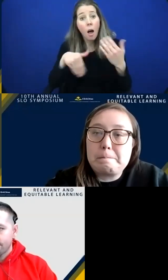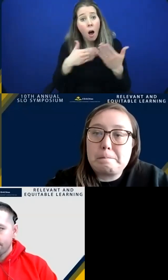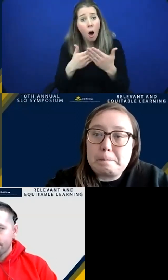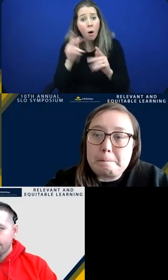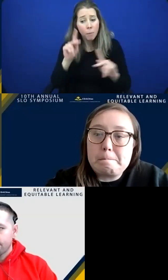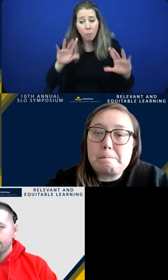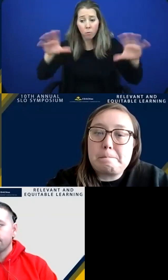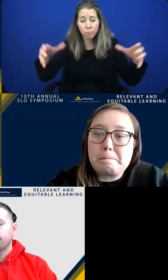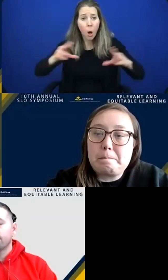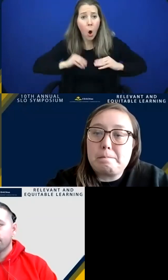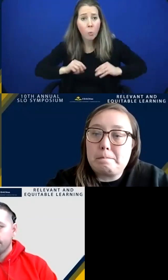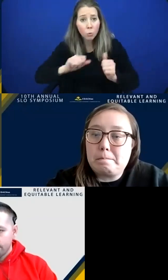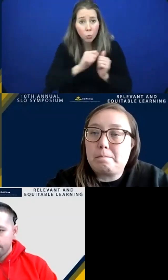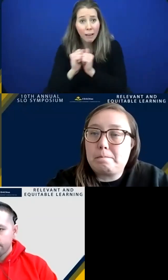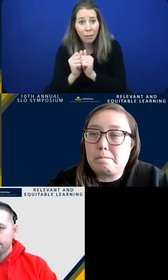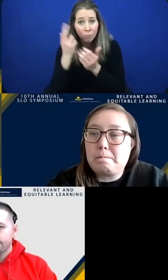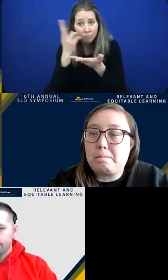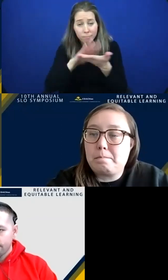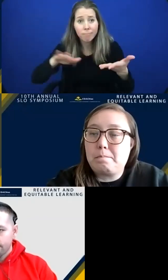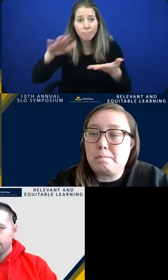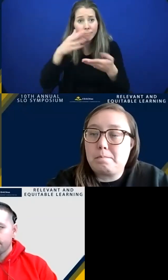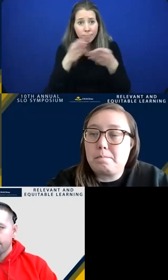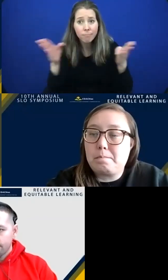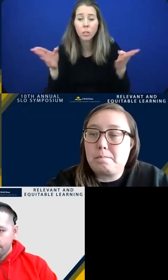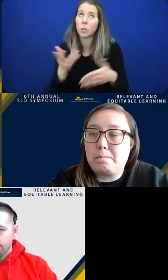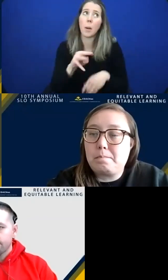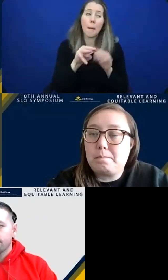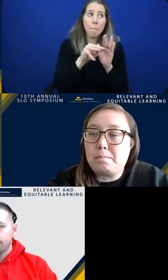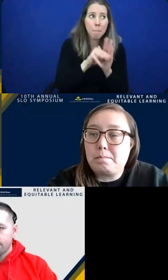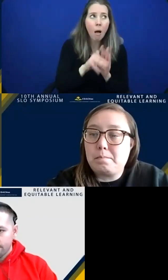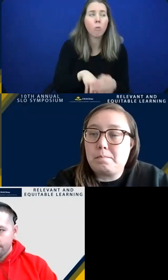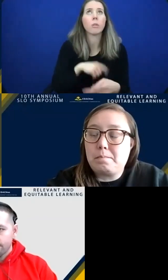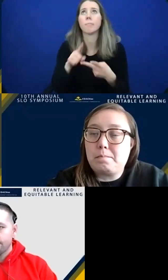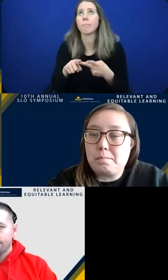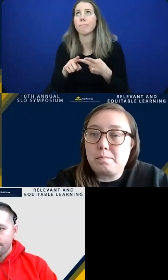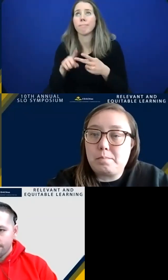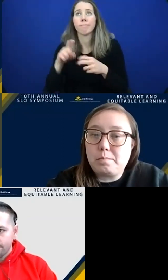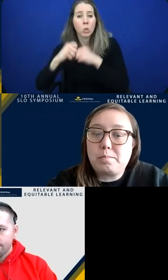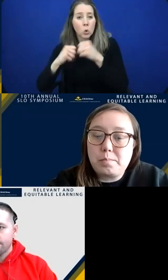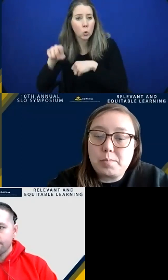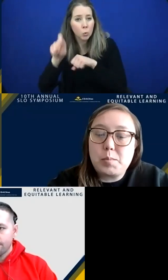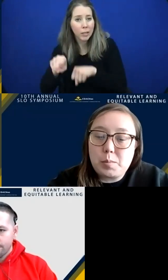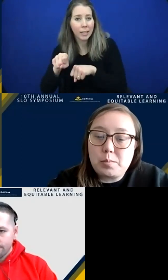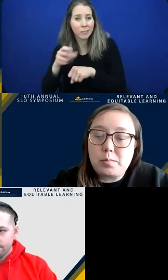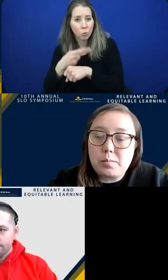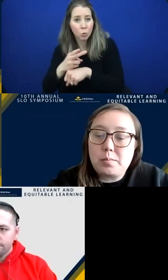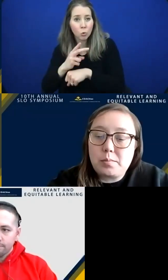they're institutional. So in terms of a model or a framework that you can use to kind of organize those conversations,